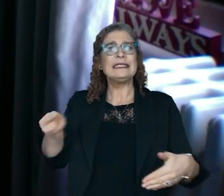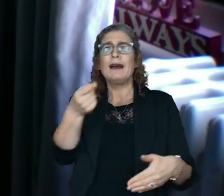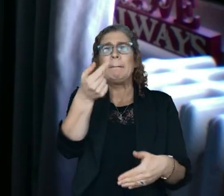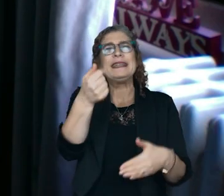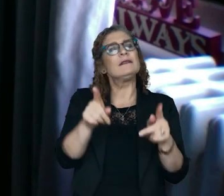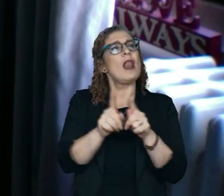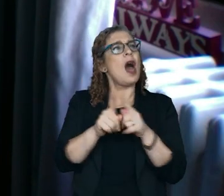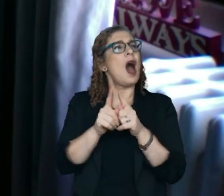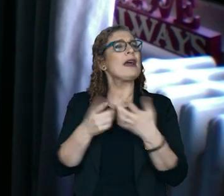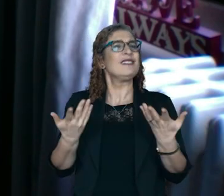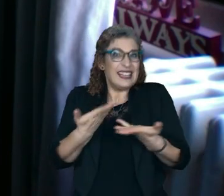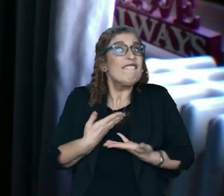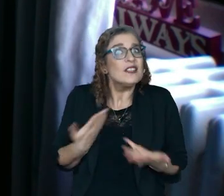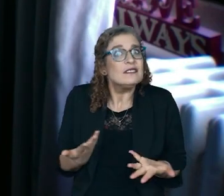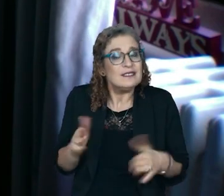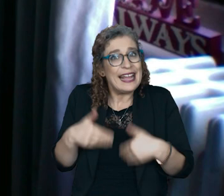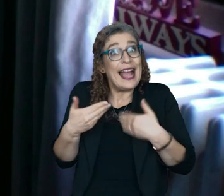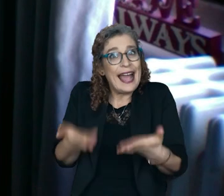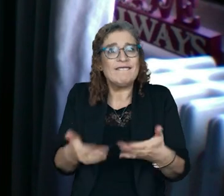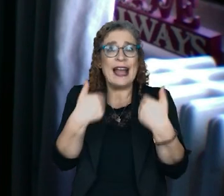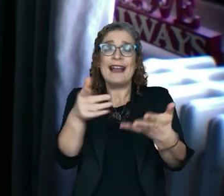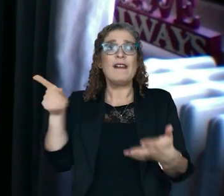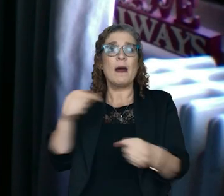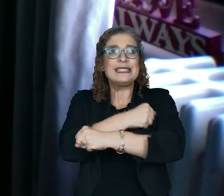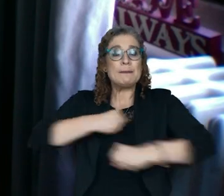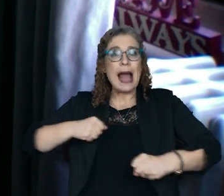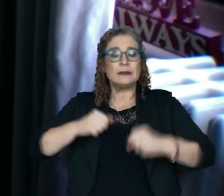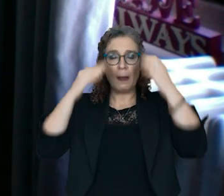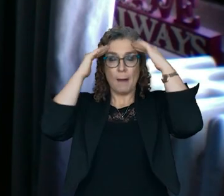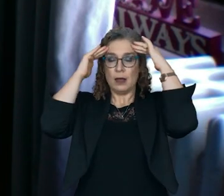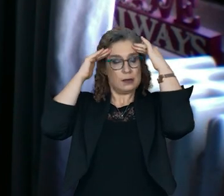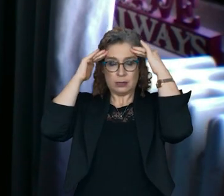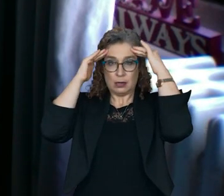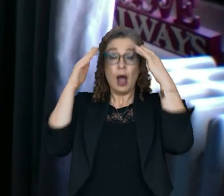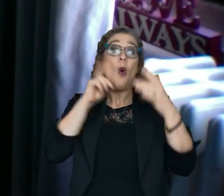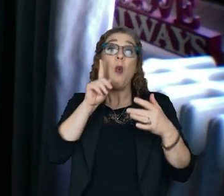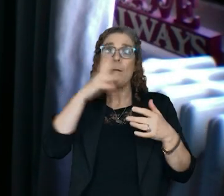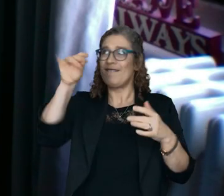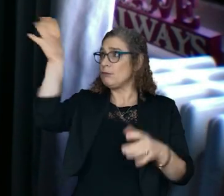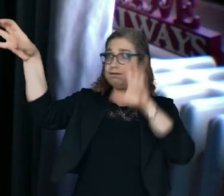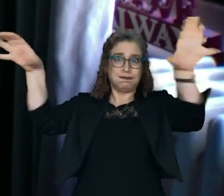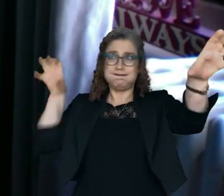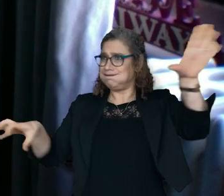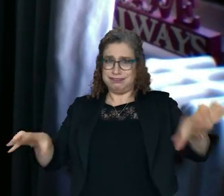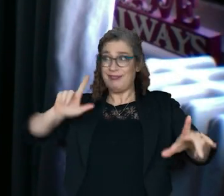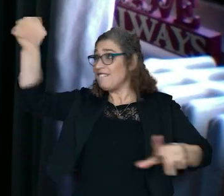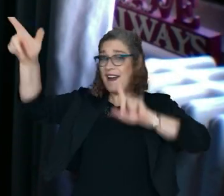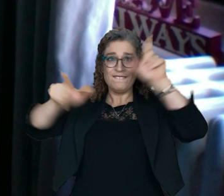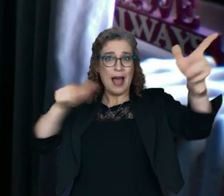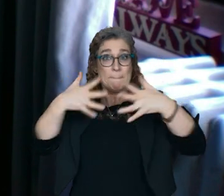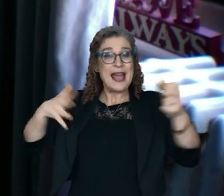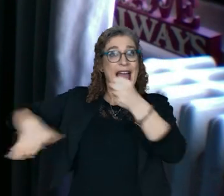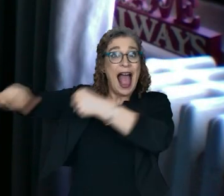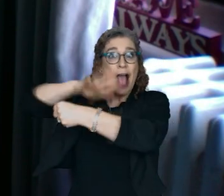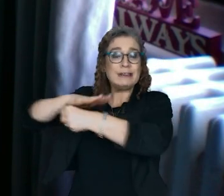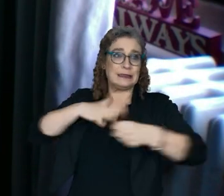them. We bring wives together across often large areas, and it is an opportunity for them to get to